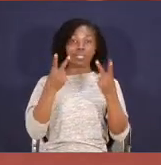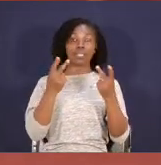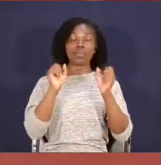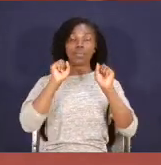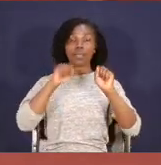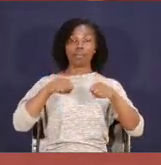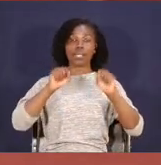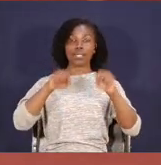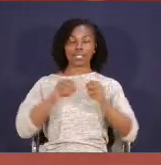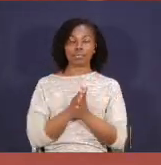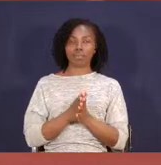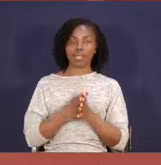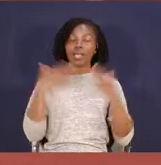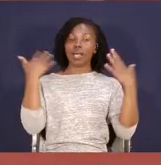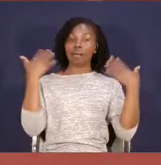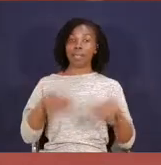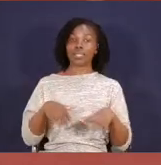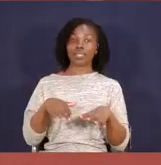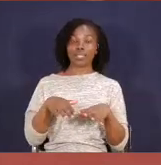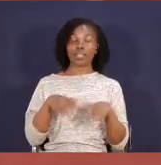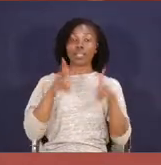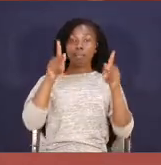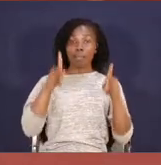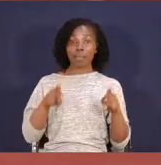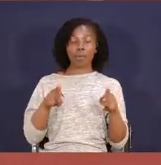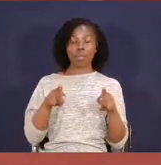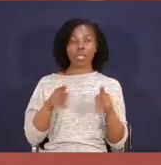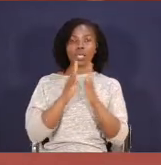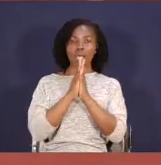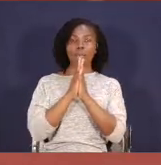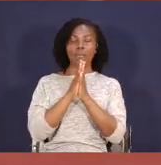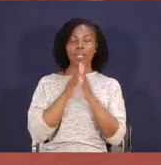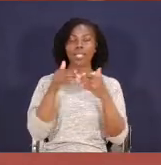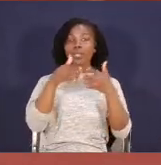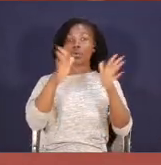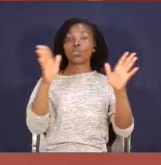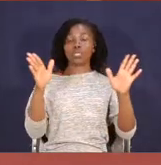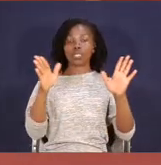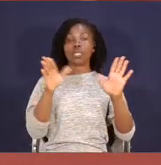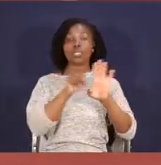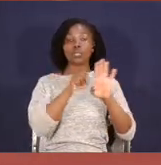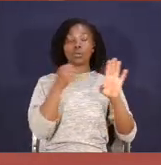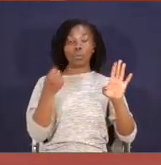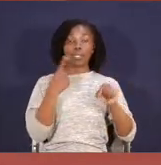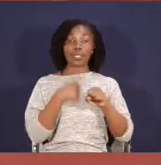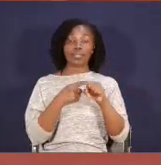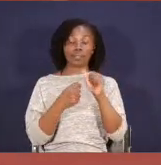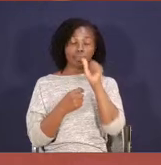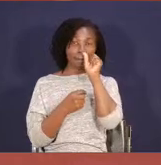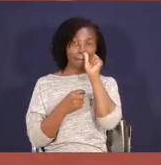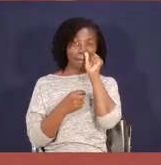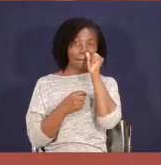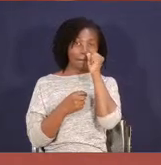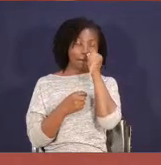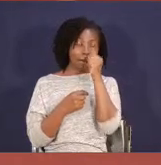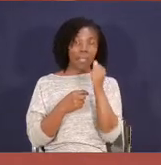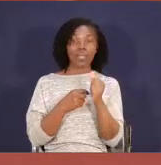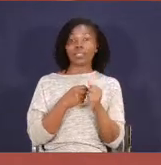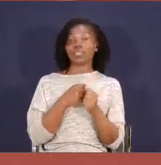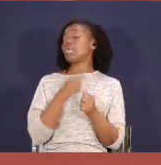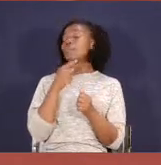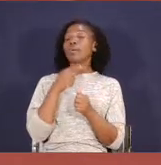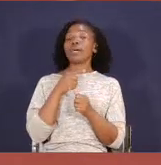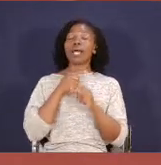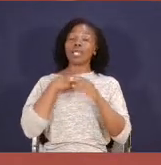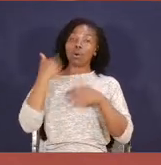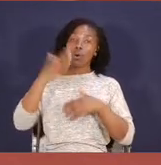mean, amazing congregation like this, do you know I pray doors to open? And when you hear me say visas to be stamped, I'm kind